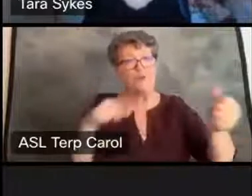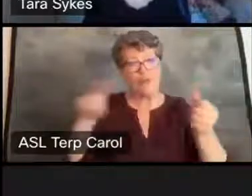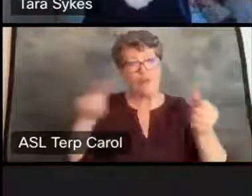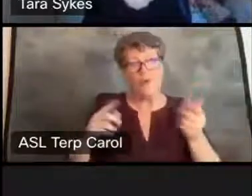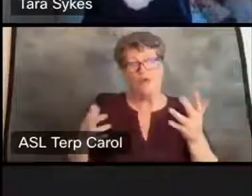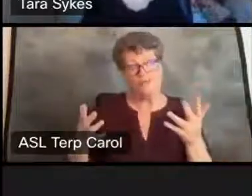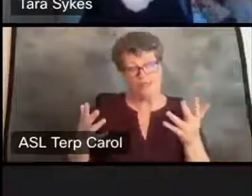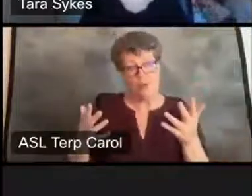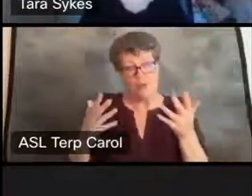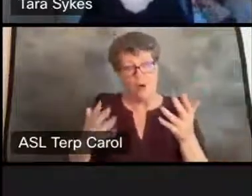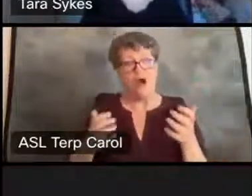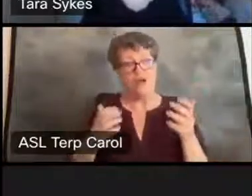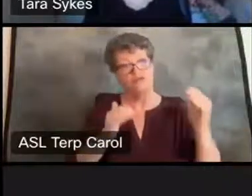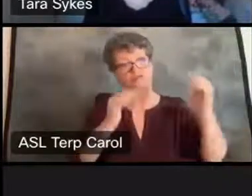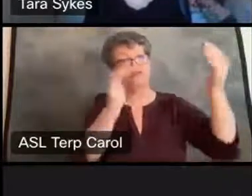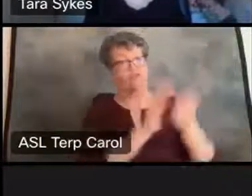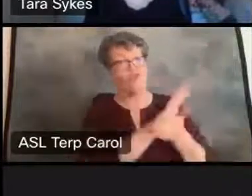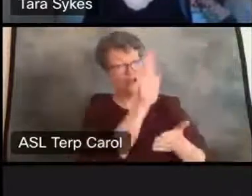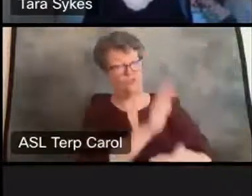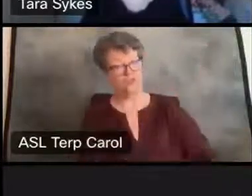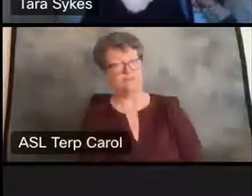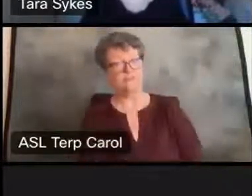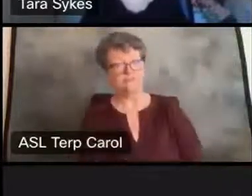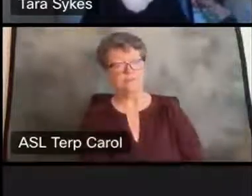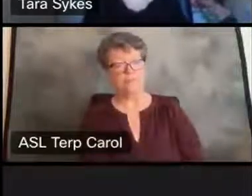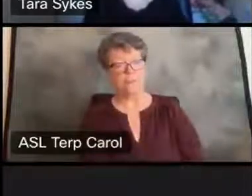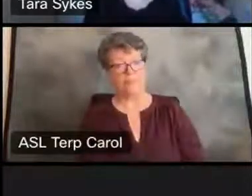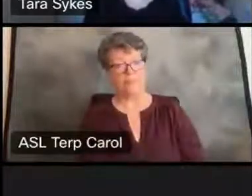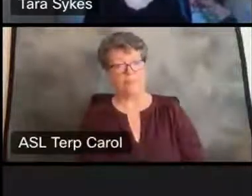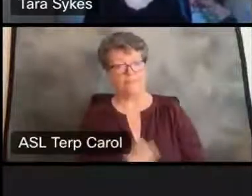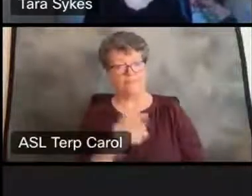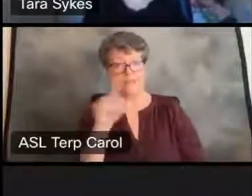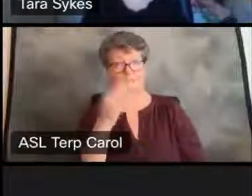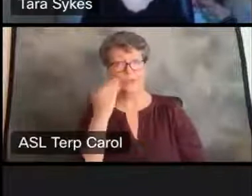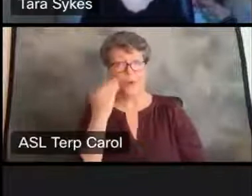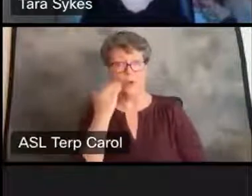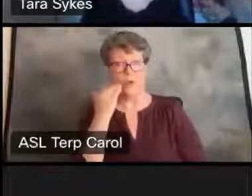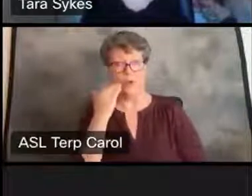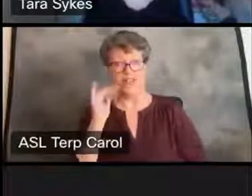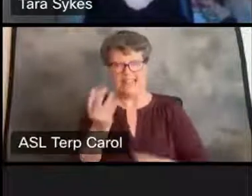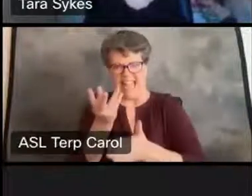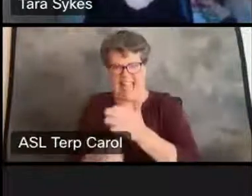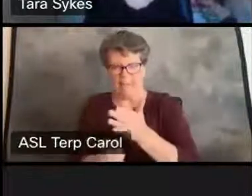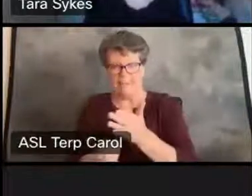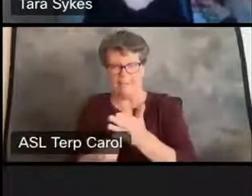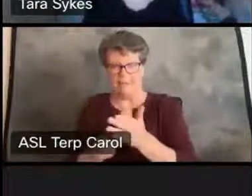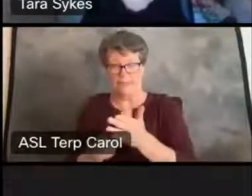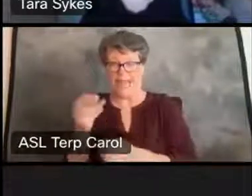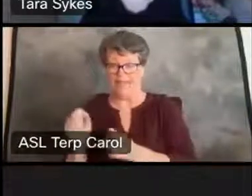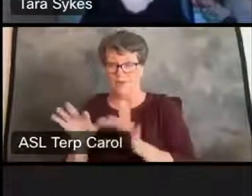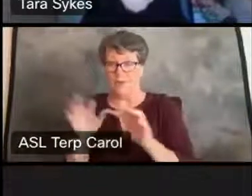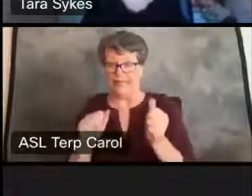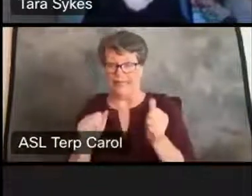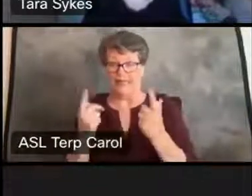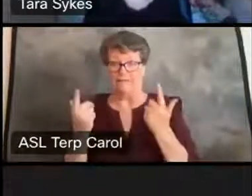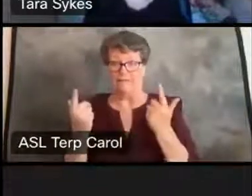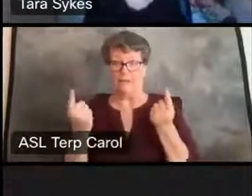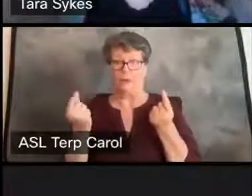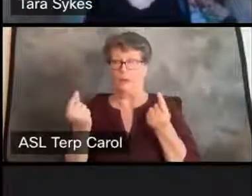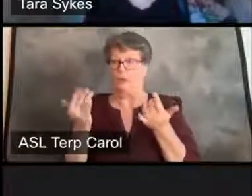it. John, I also want to add, one of the aspects of this proposal and the program is